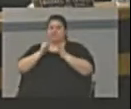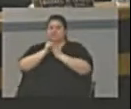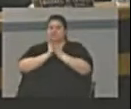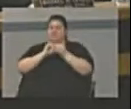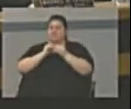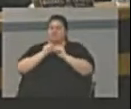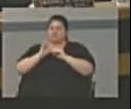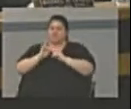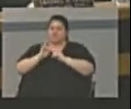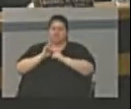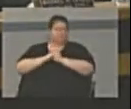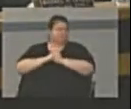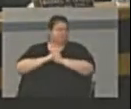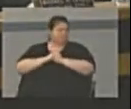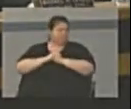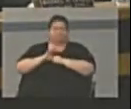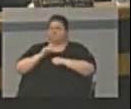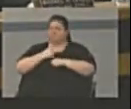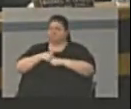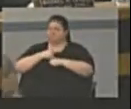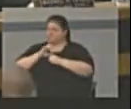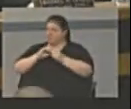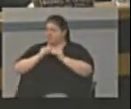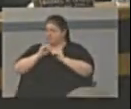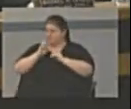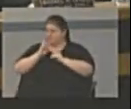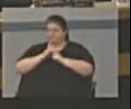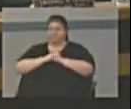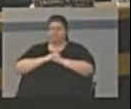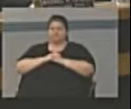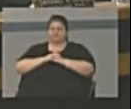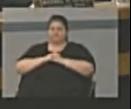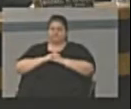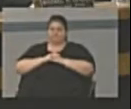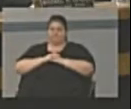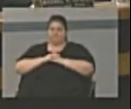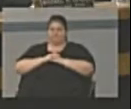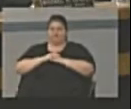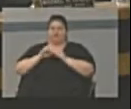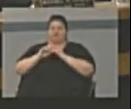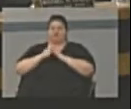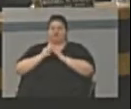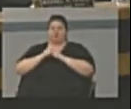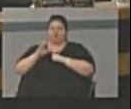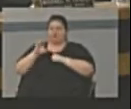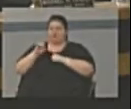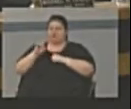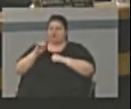I'm number six, report of the Mayor and City Council, and I'll start with Ms. Curry.